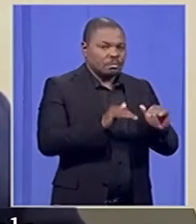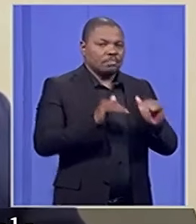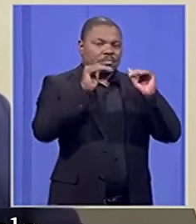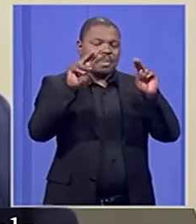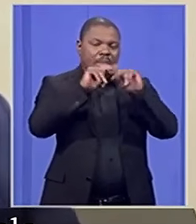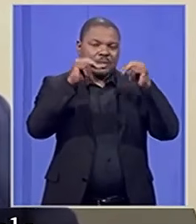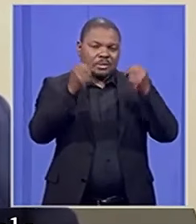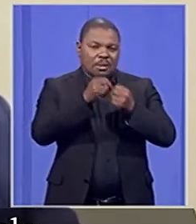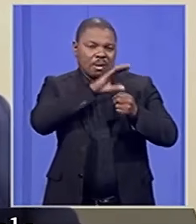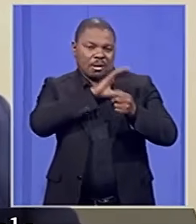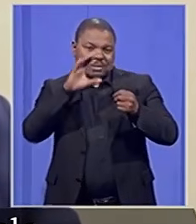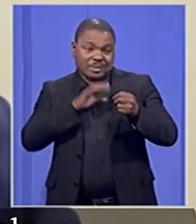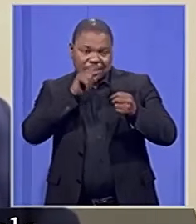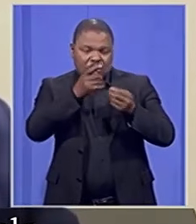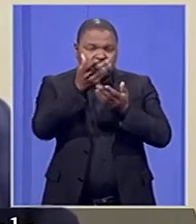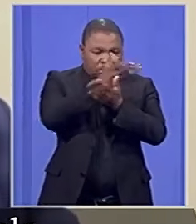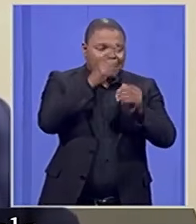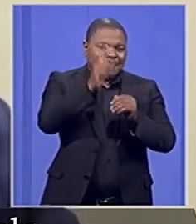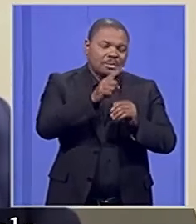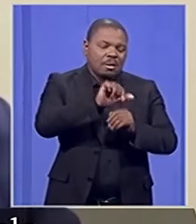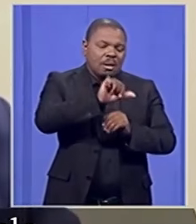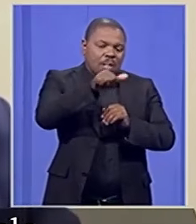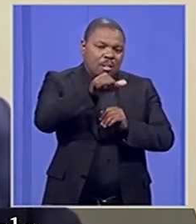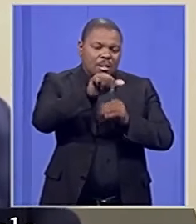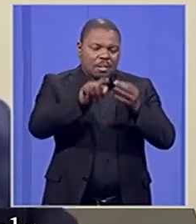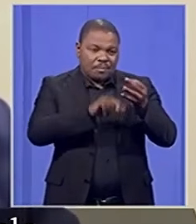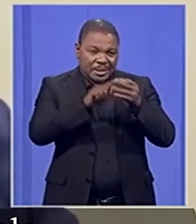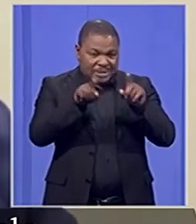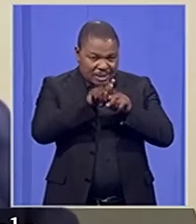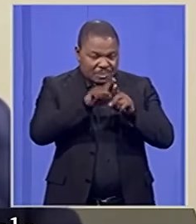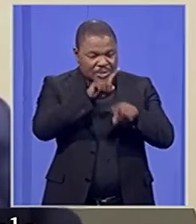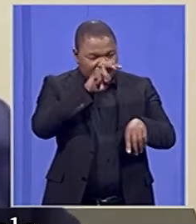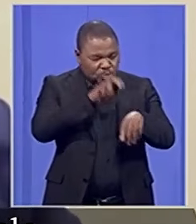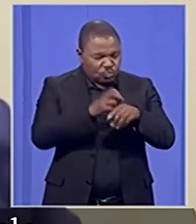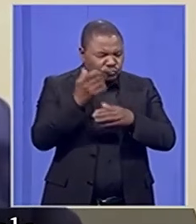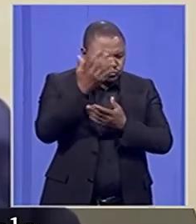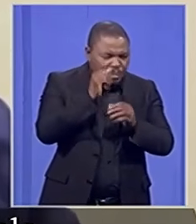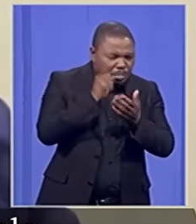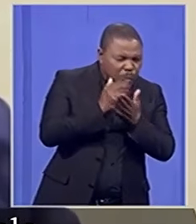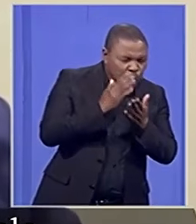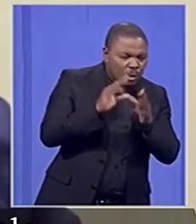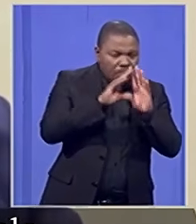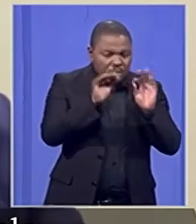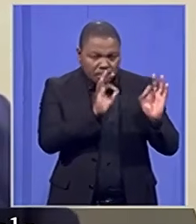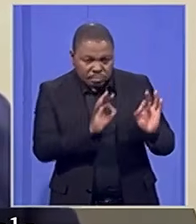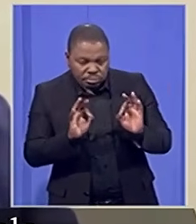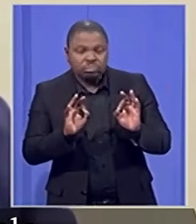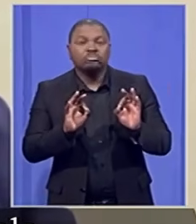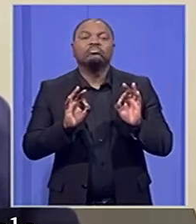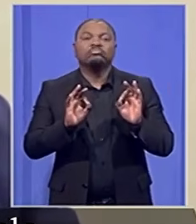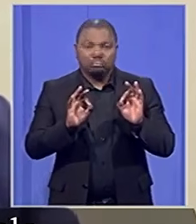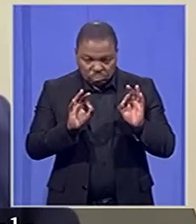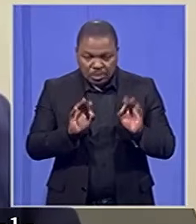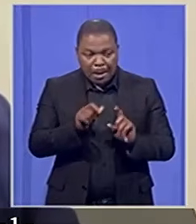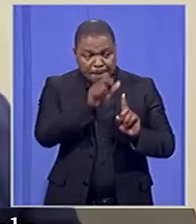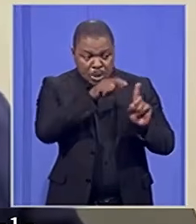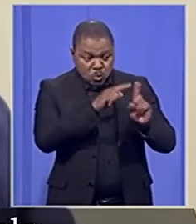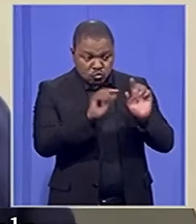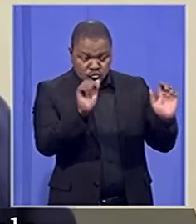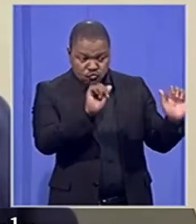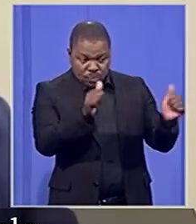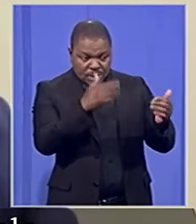for Correctional Services. That must also take time, make it a point that everything is there, and make it a point that indeed this person is ready